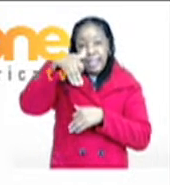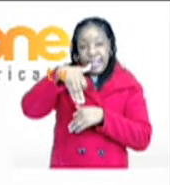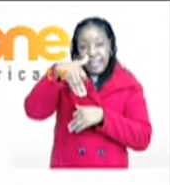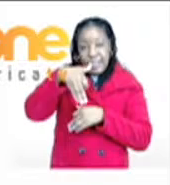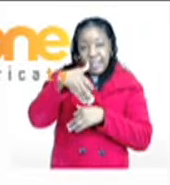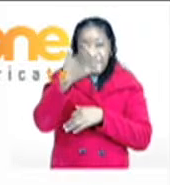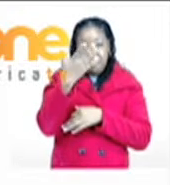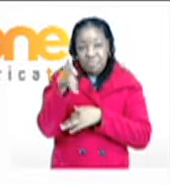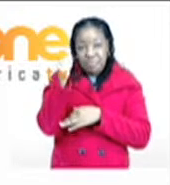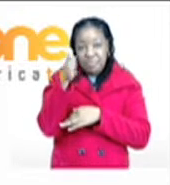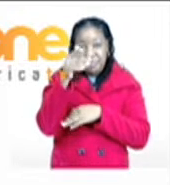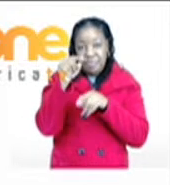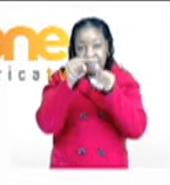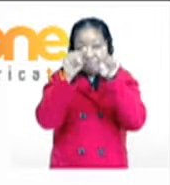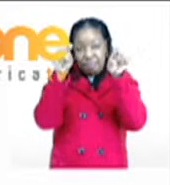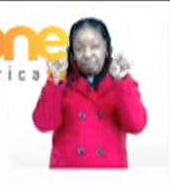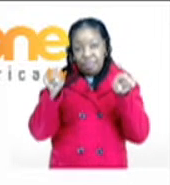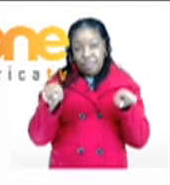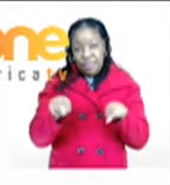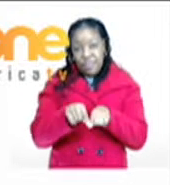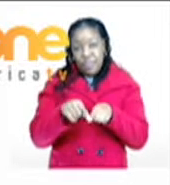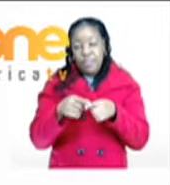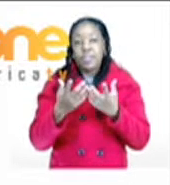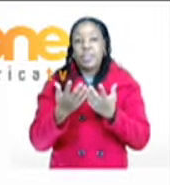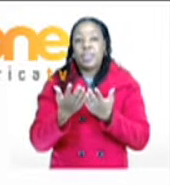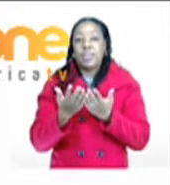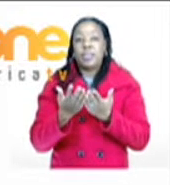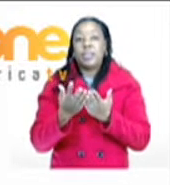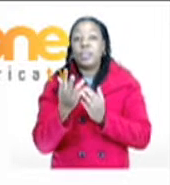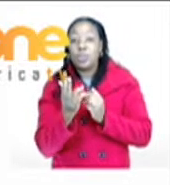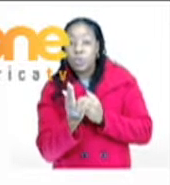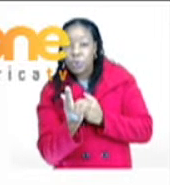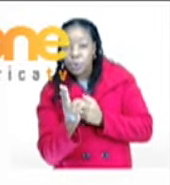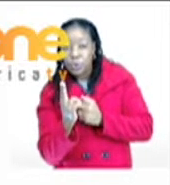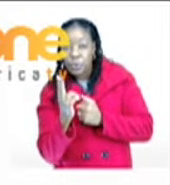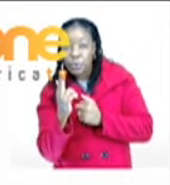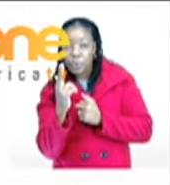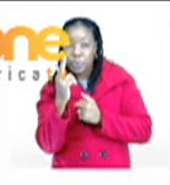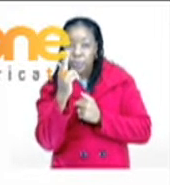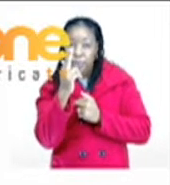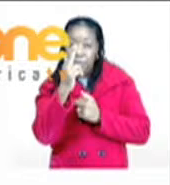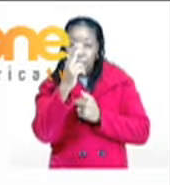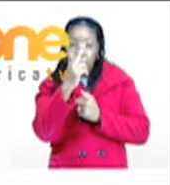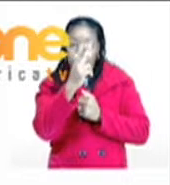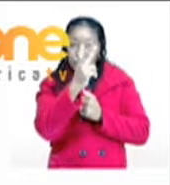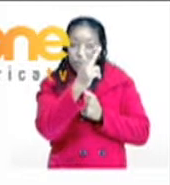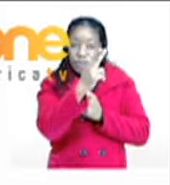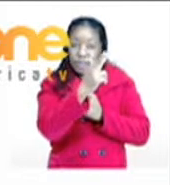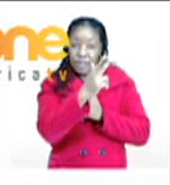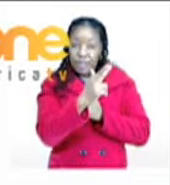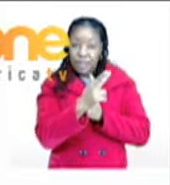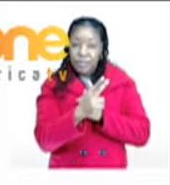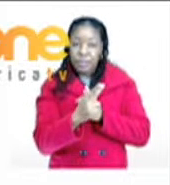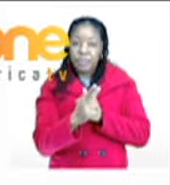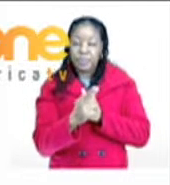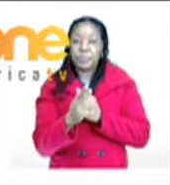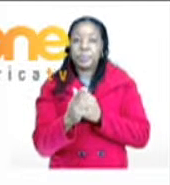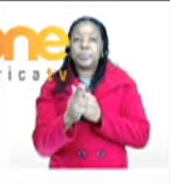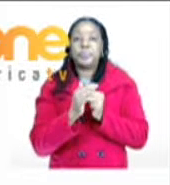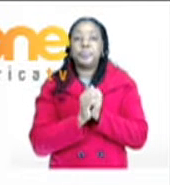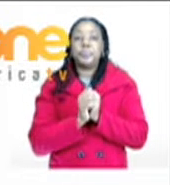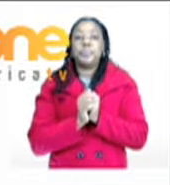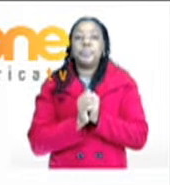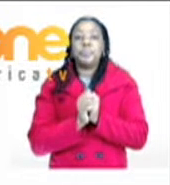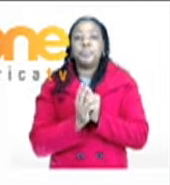shield according to the dotted lines or along the dotted lines and cut it out neatly so that